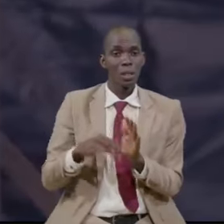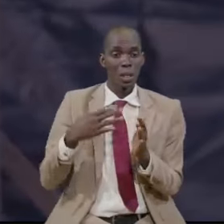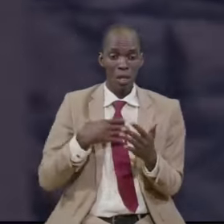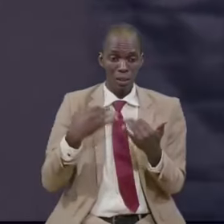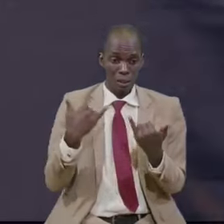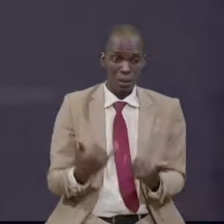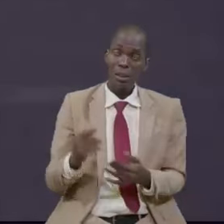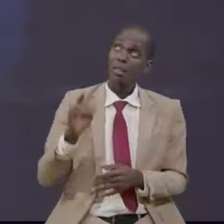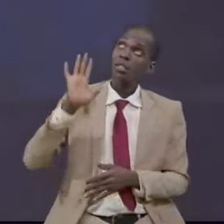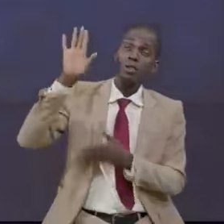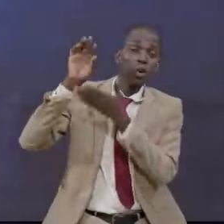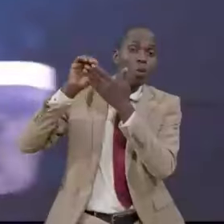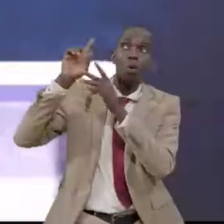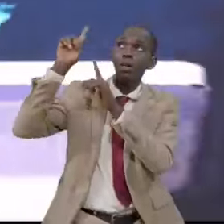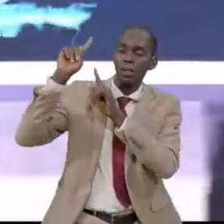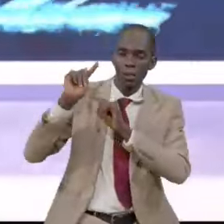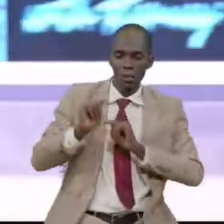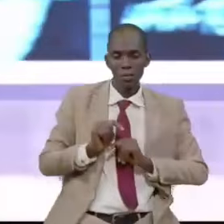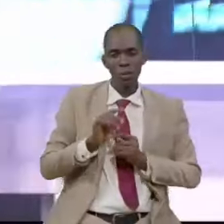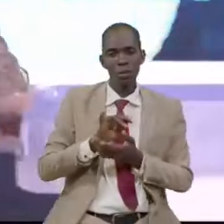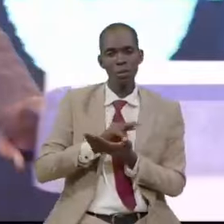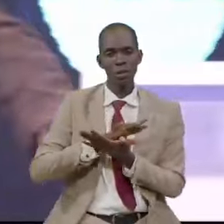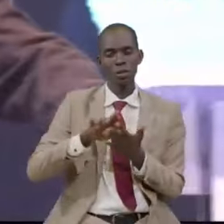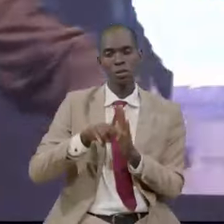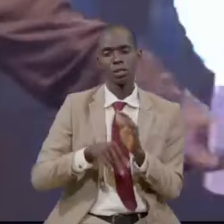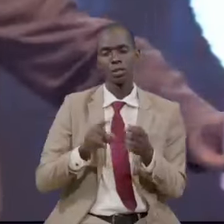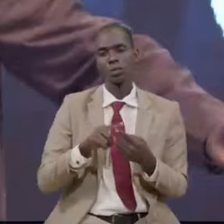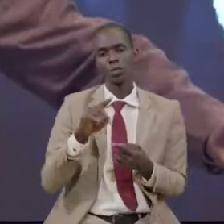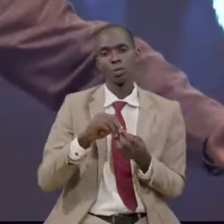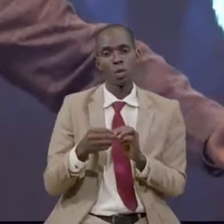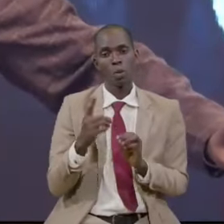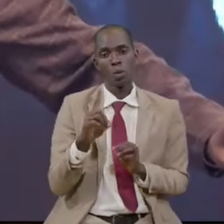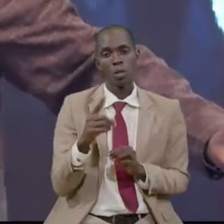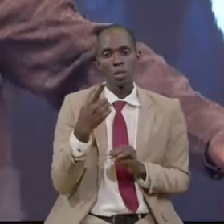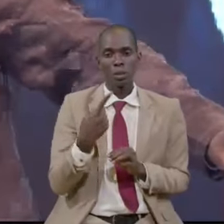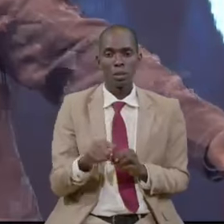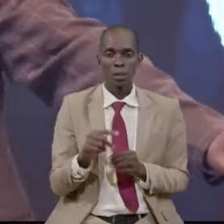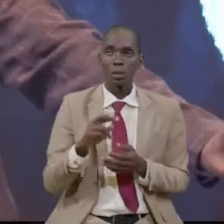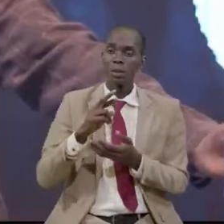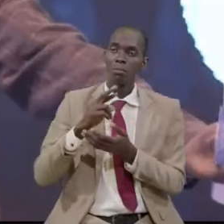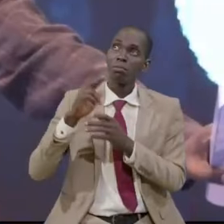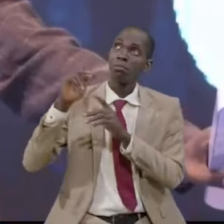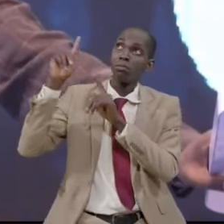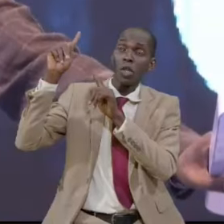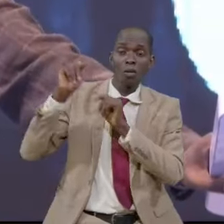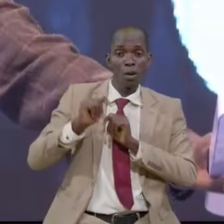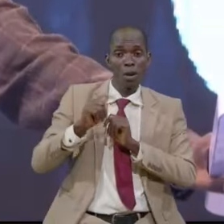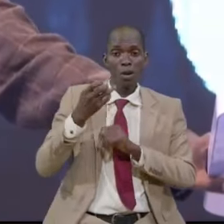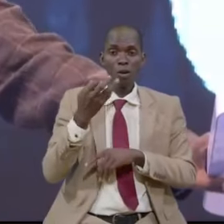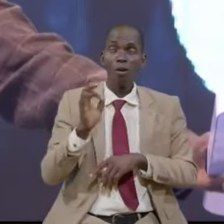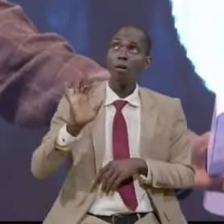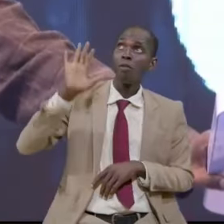righteousness. Number one, the transfer of his righteousness unto you